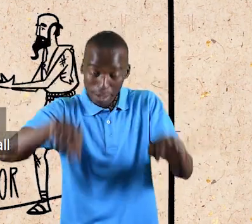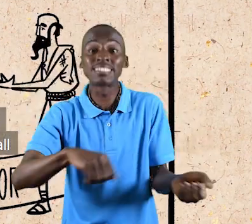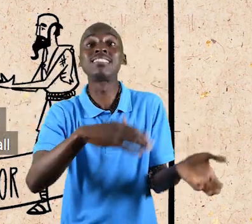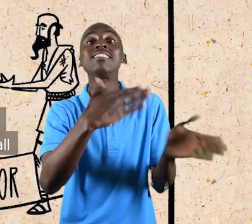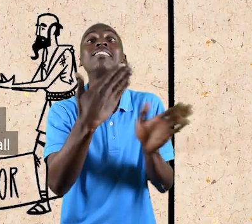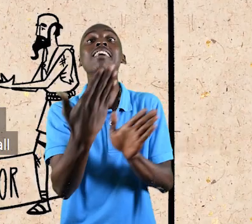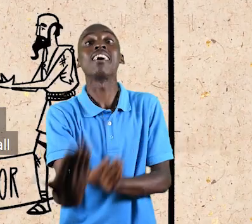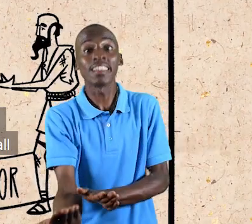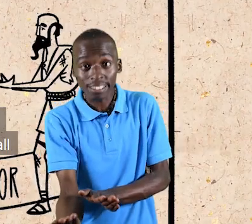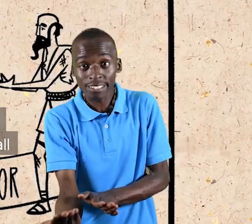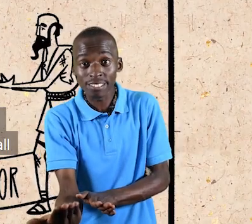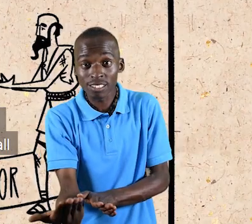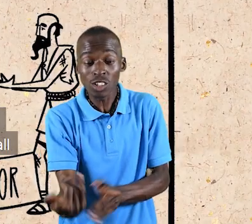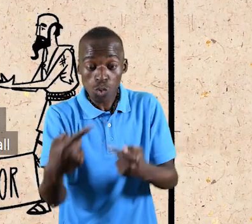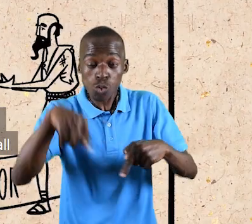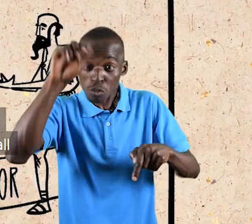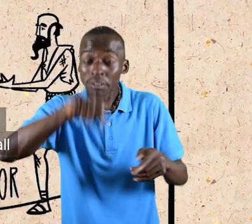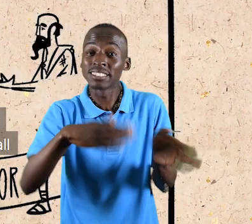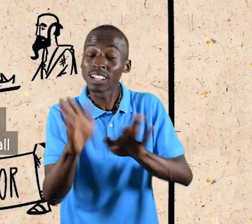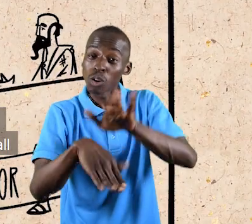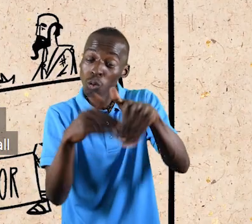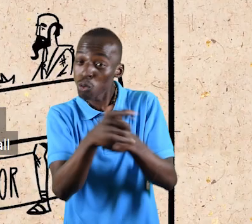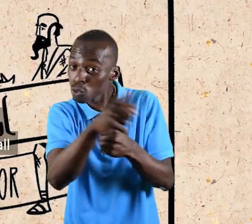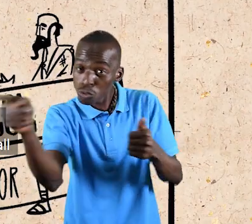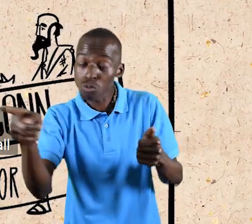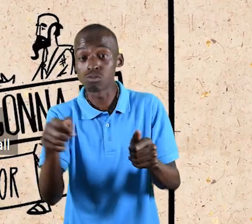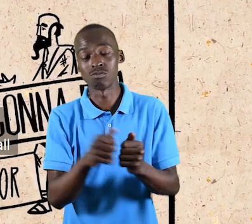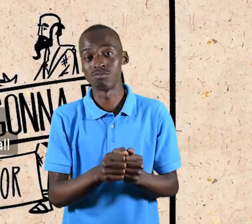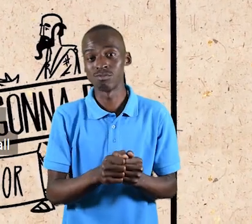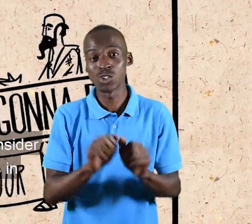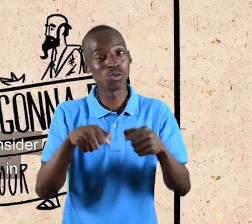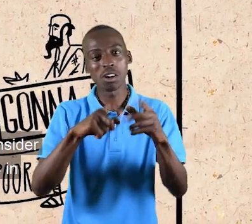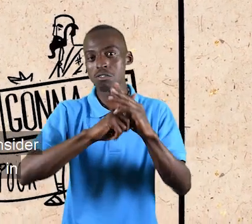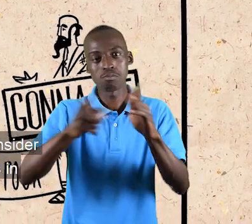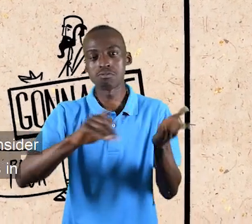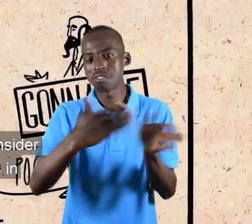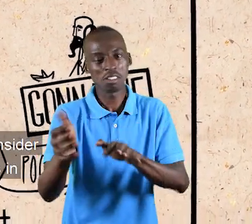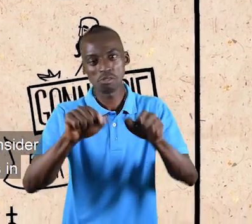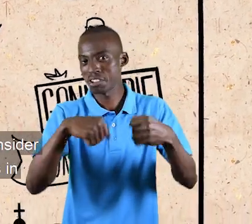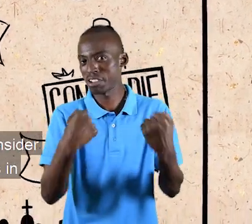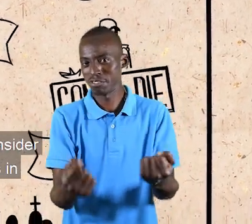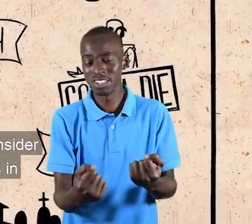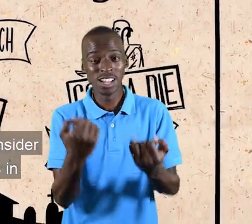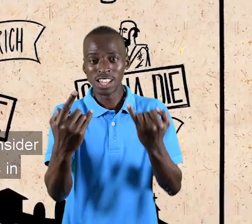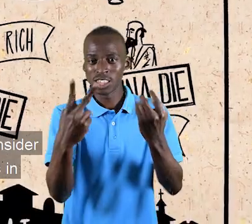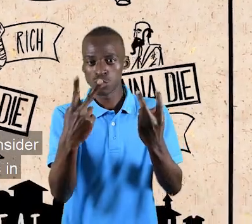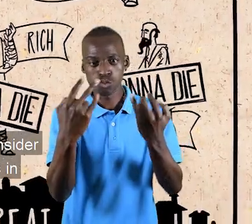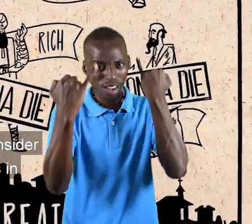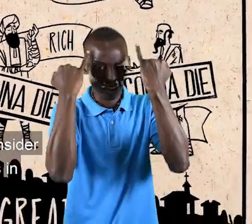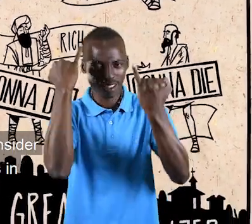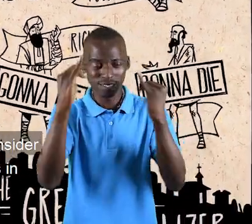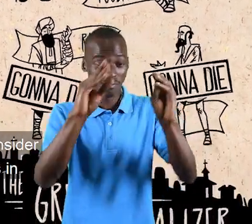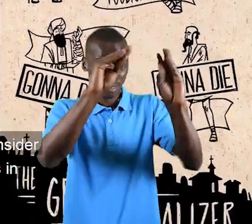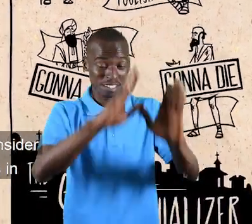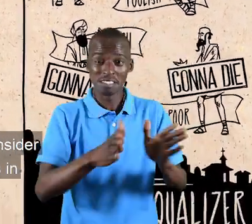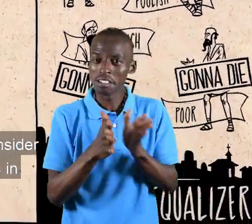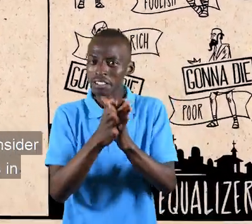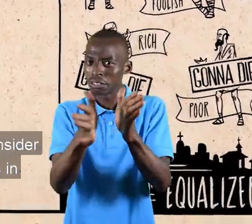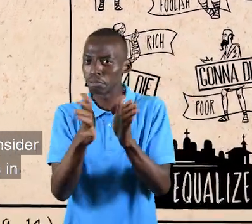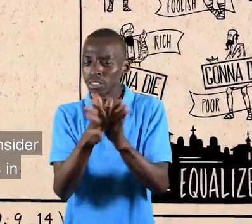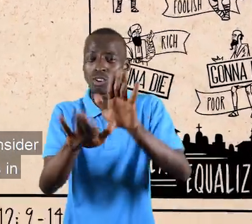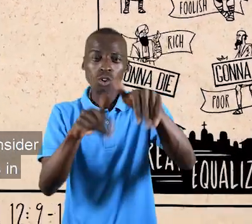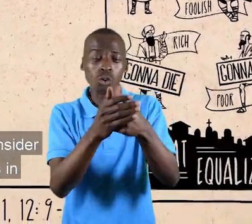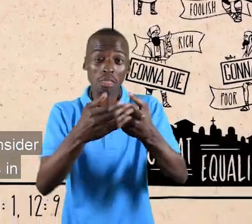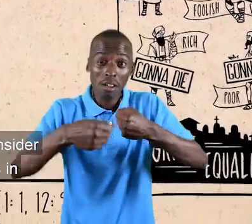or bad, we're all going to die, and it's inescapable. So with these two ideas in hand, the teacher goes on to consider all